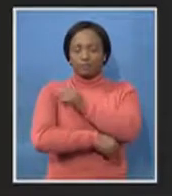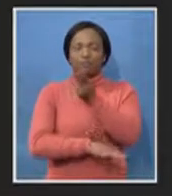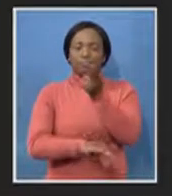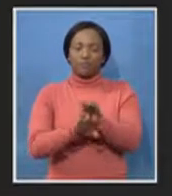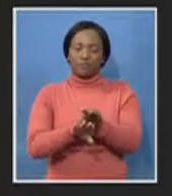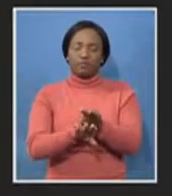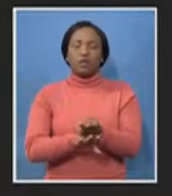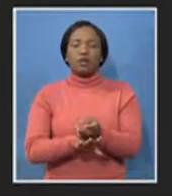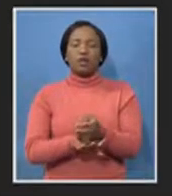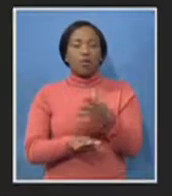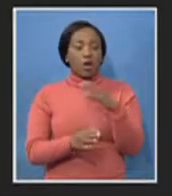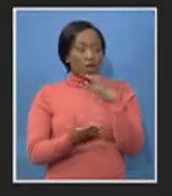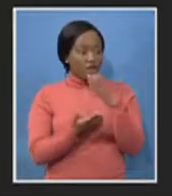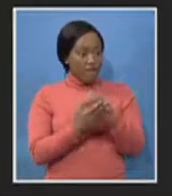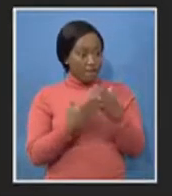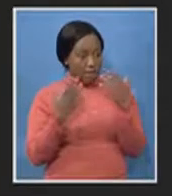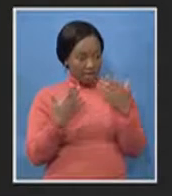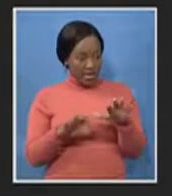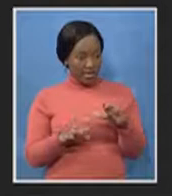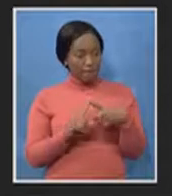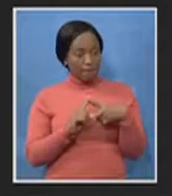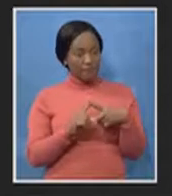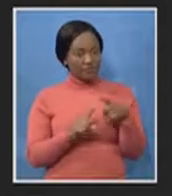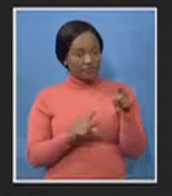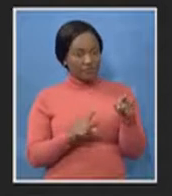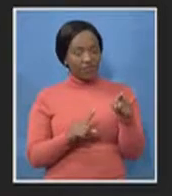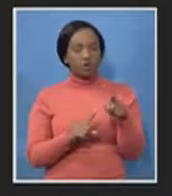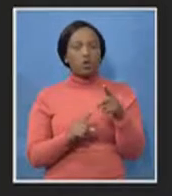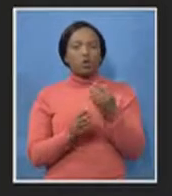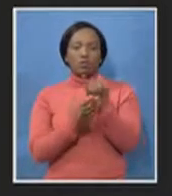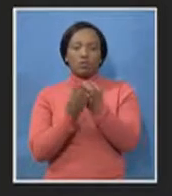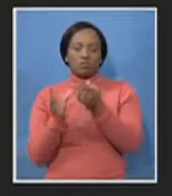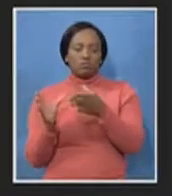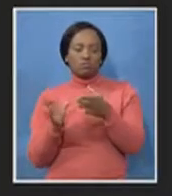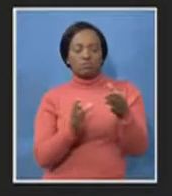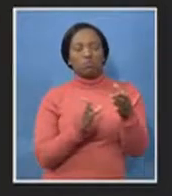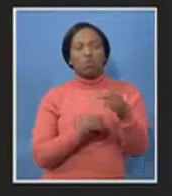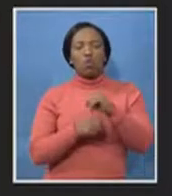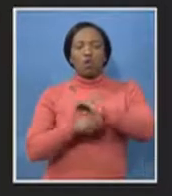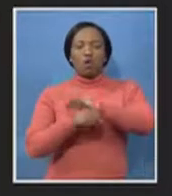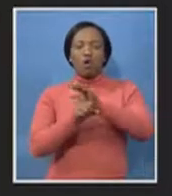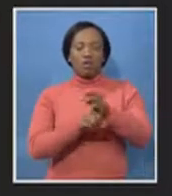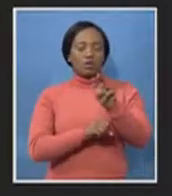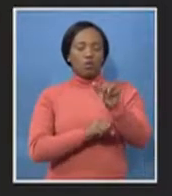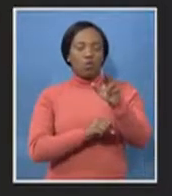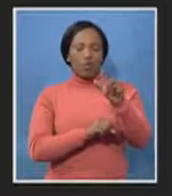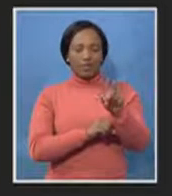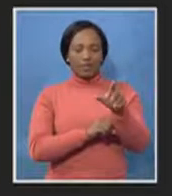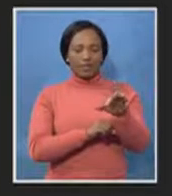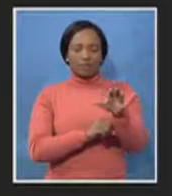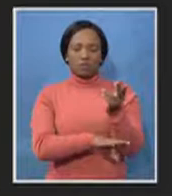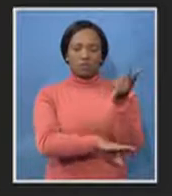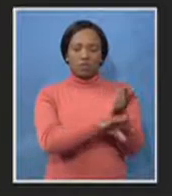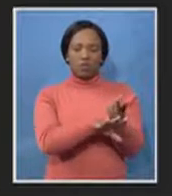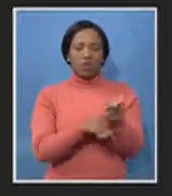then be put into a COVID ward rather than waiting. and being